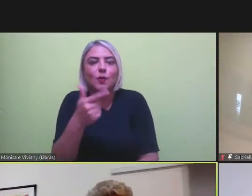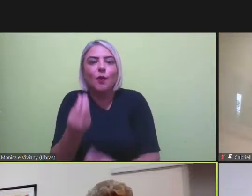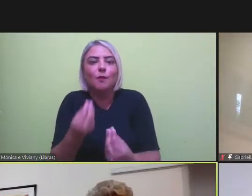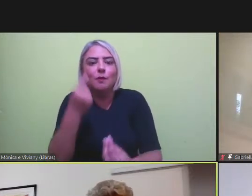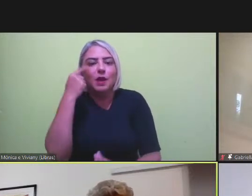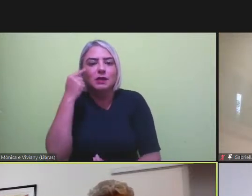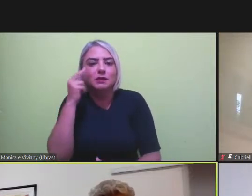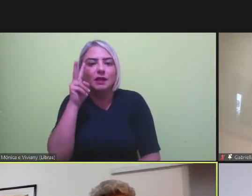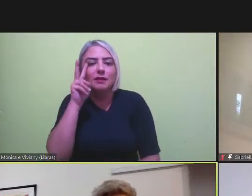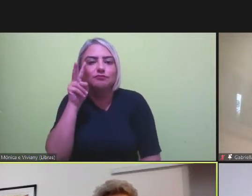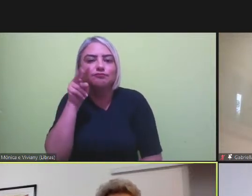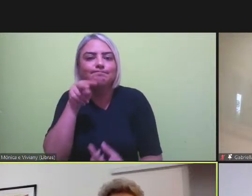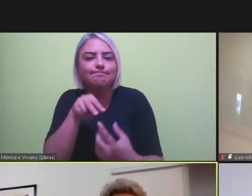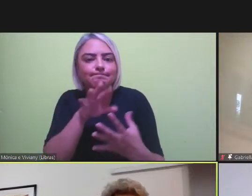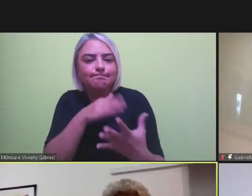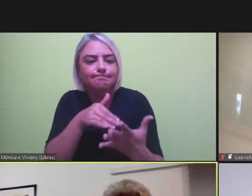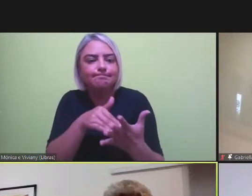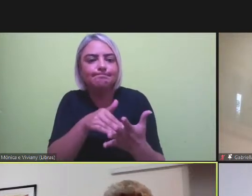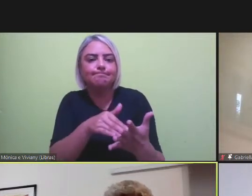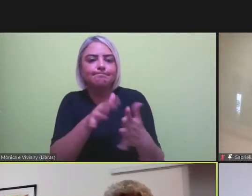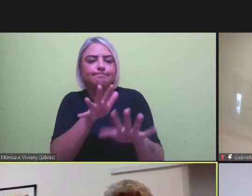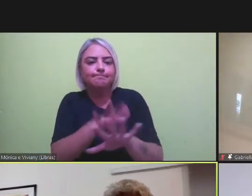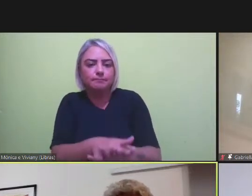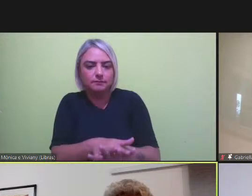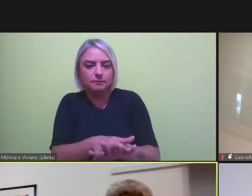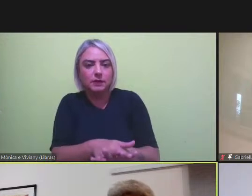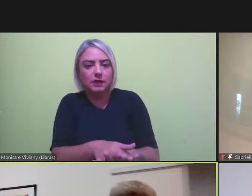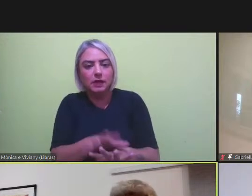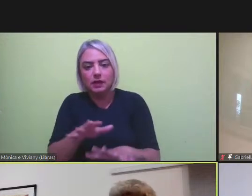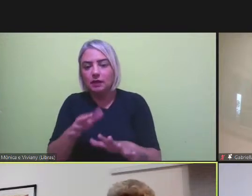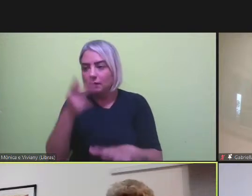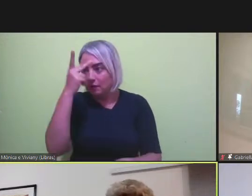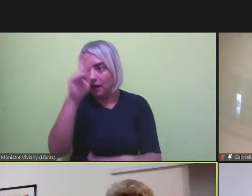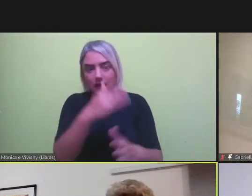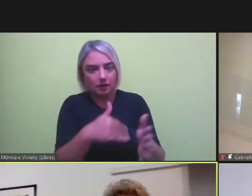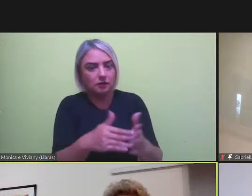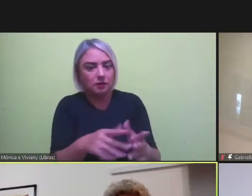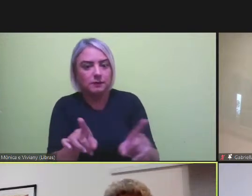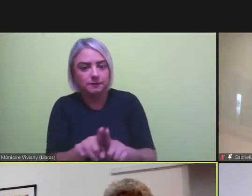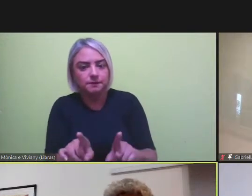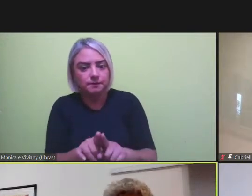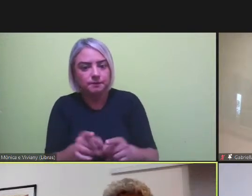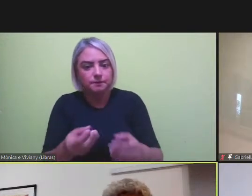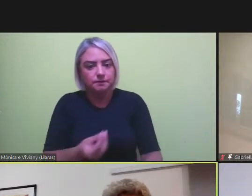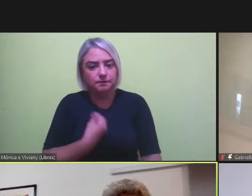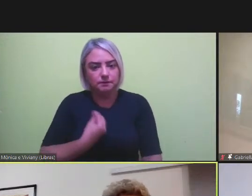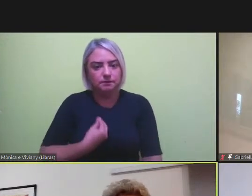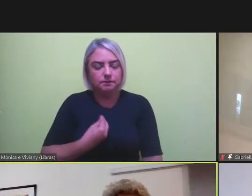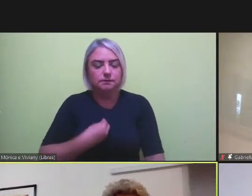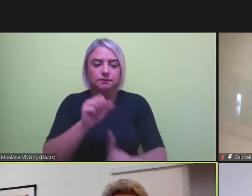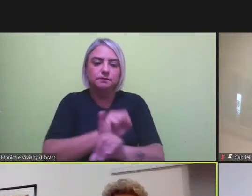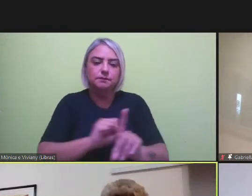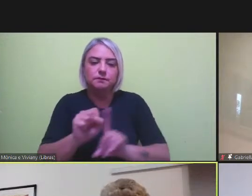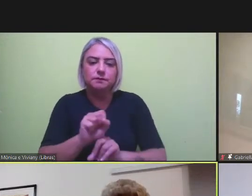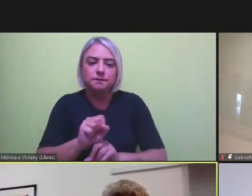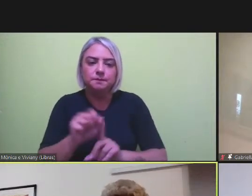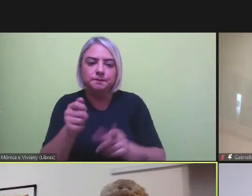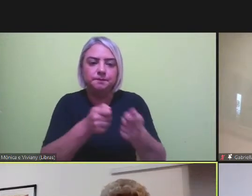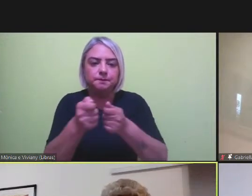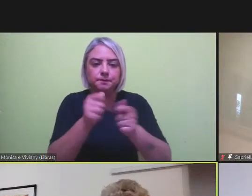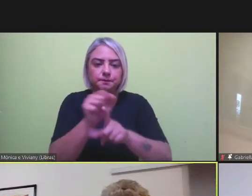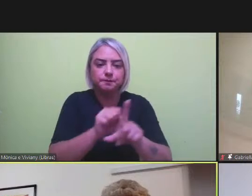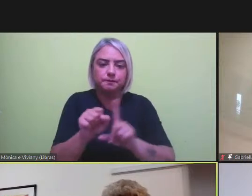about primary healthcare without this integrality optics and the universality optics. And from the social